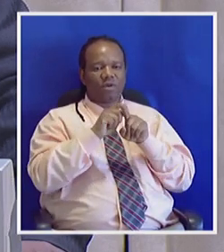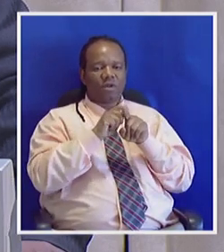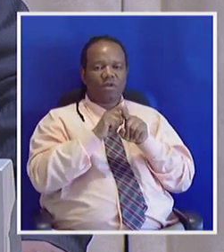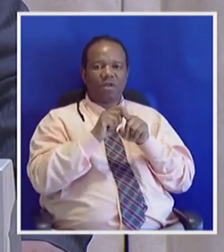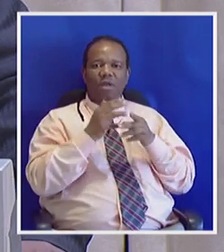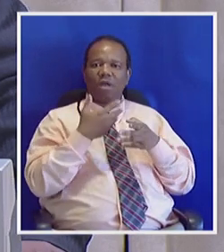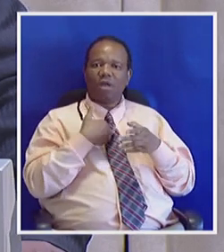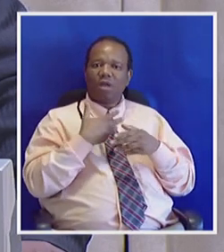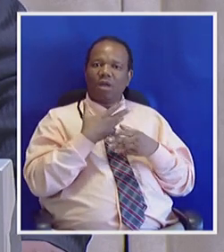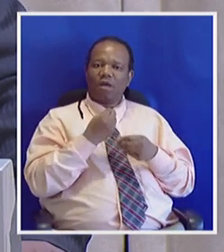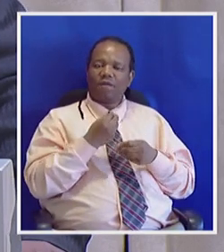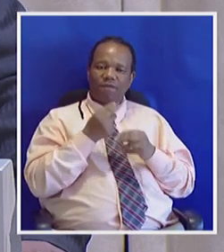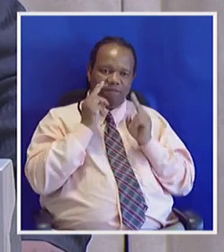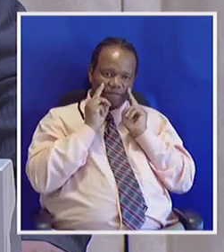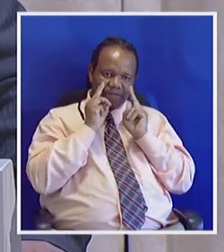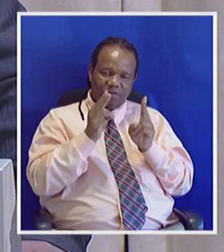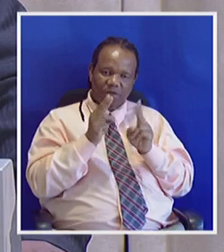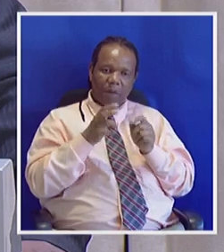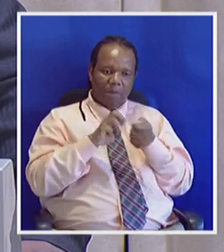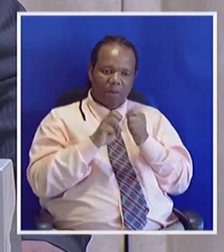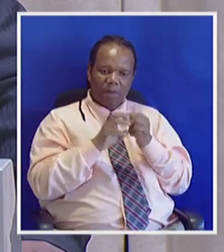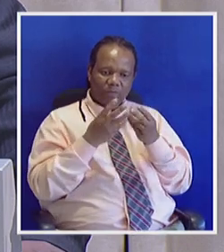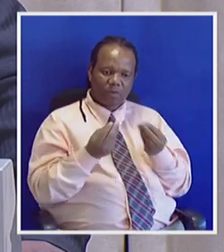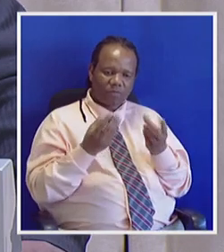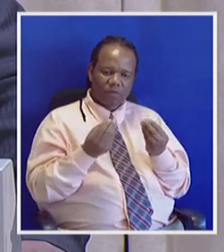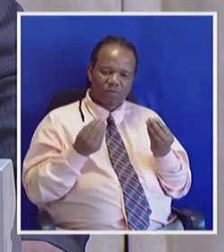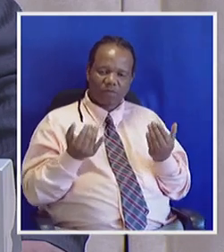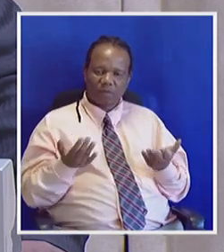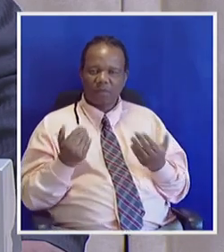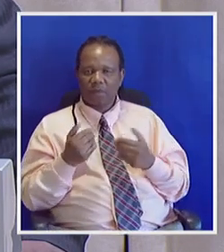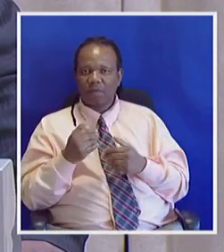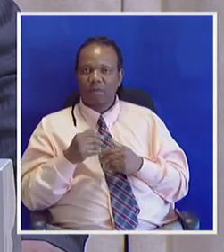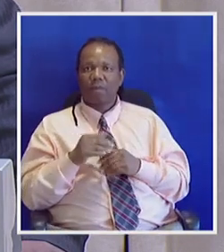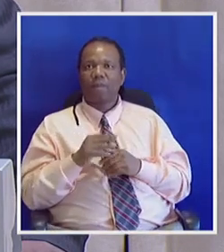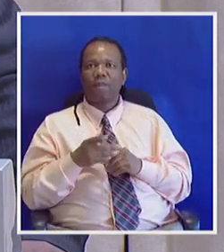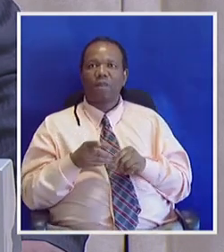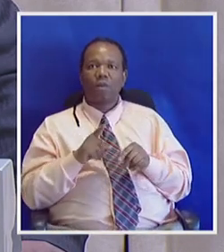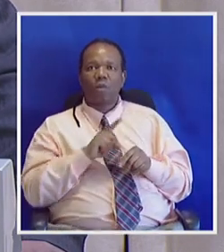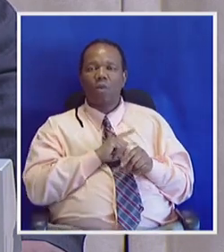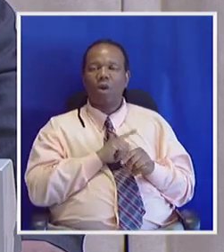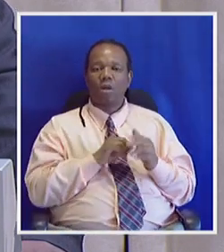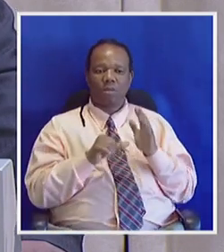time but address all these problems because they are key